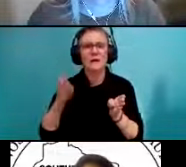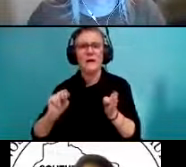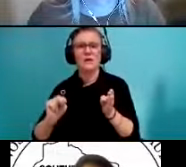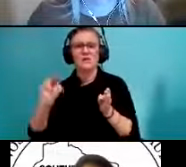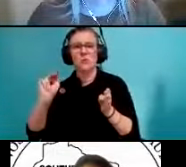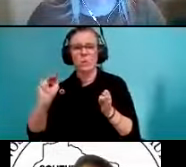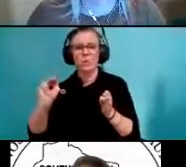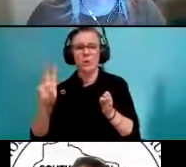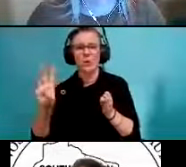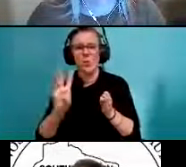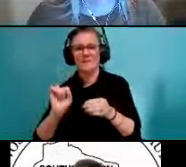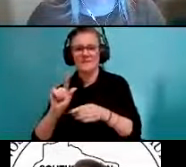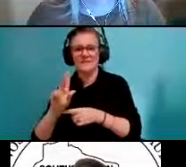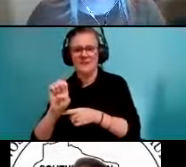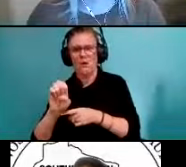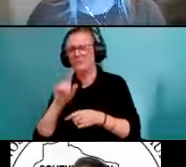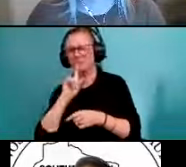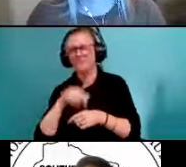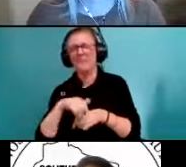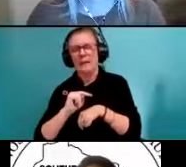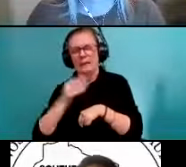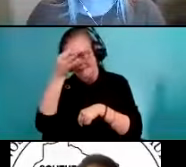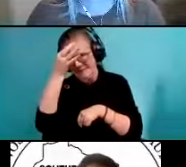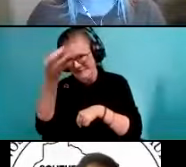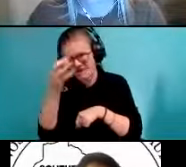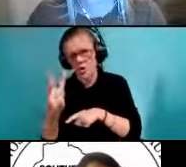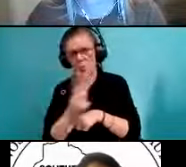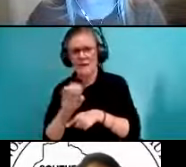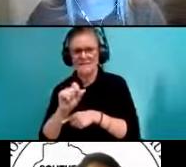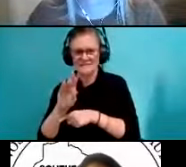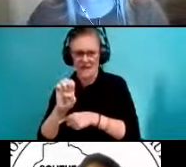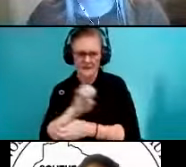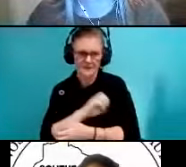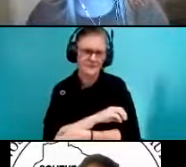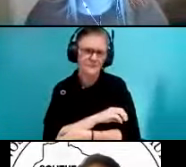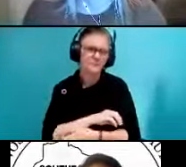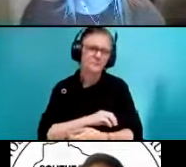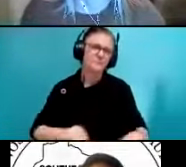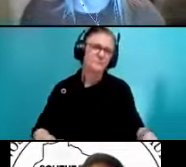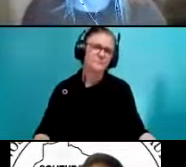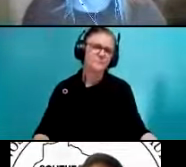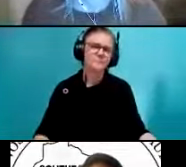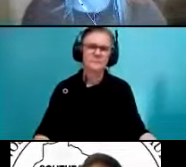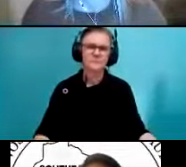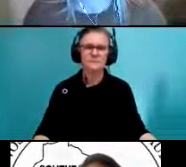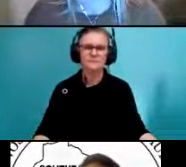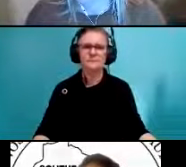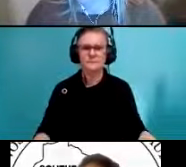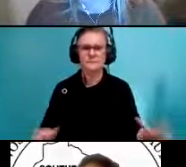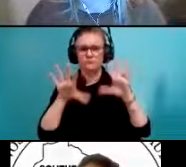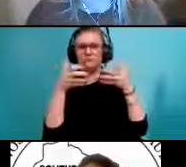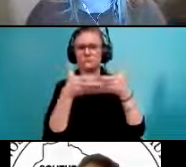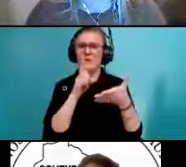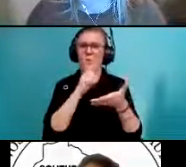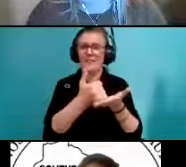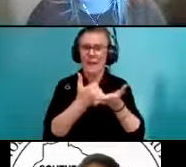could just start cameras and wave. Via and the Near West Side. So they've been